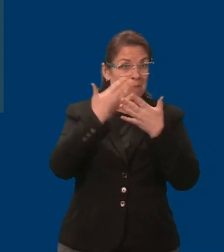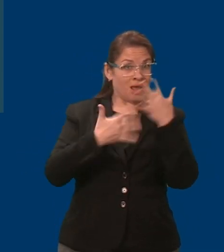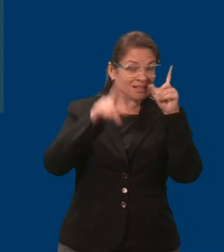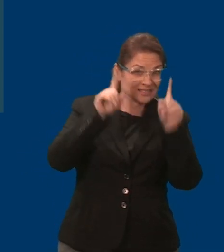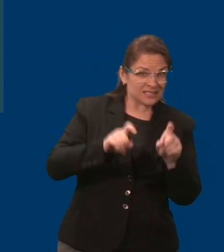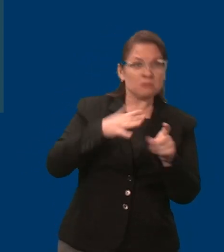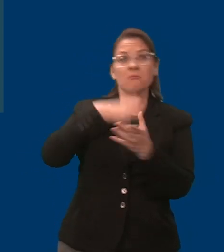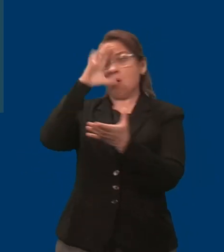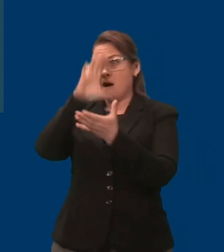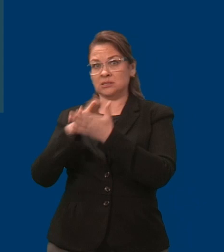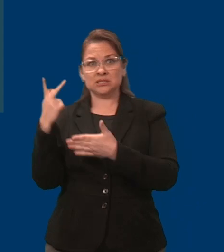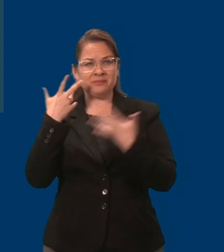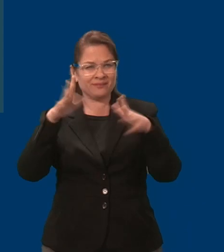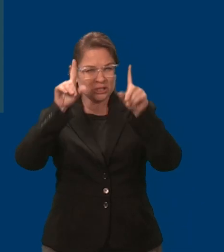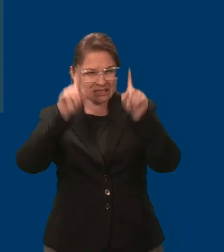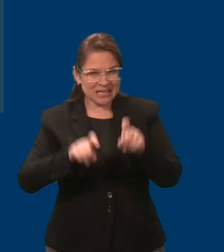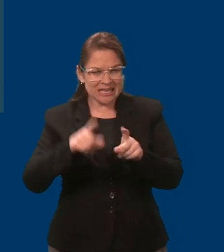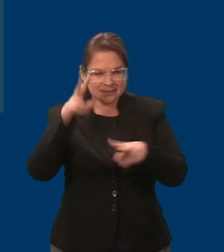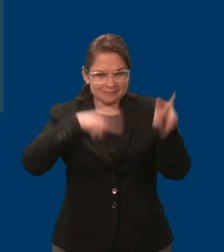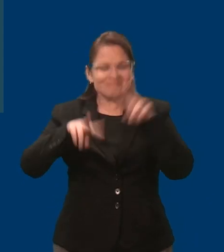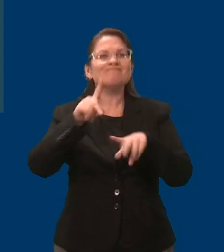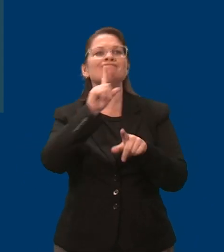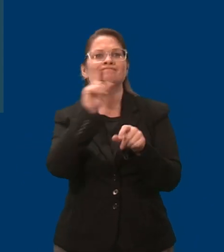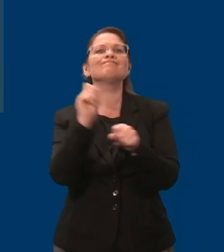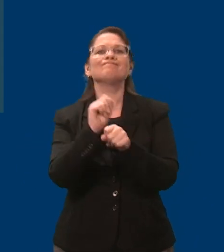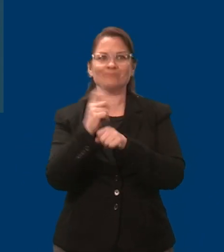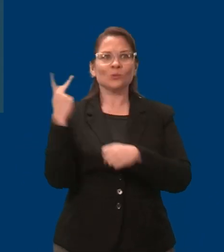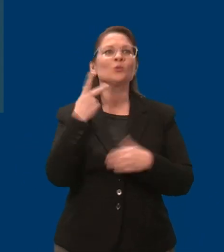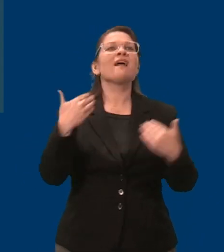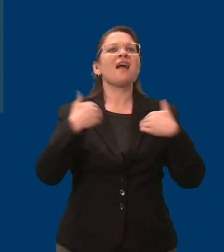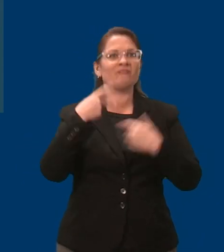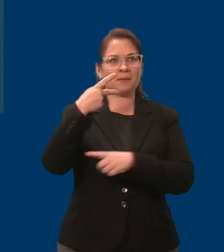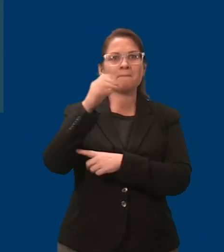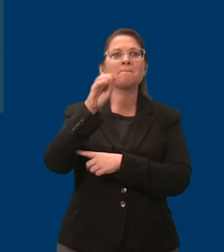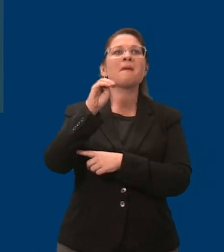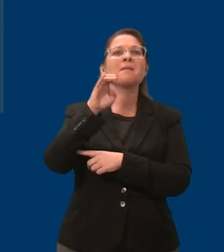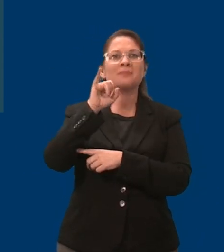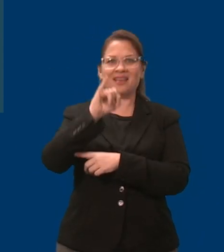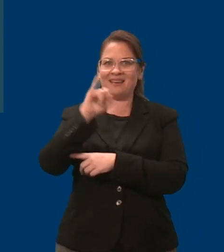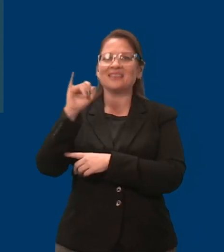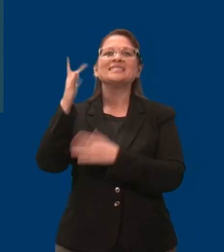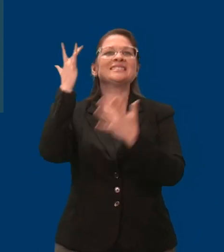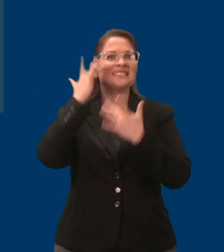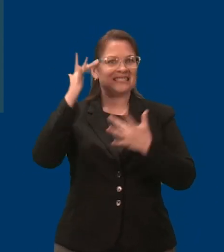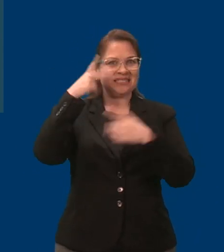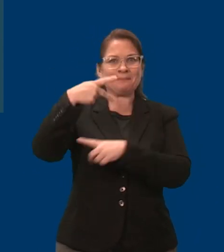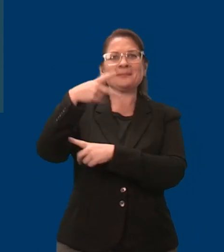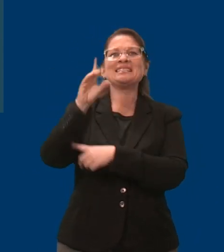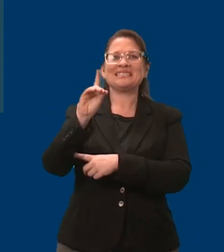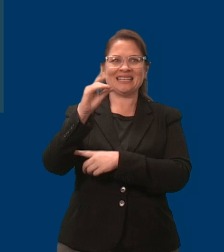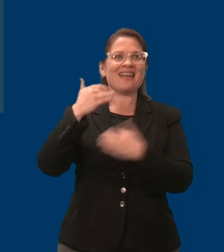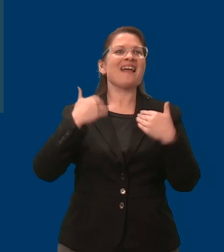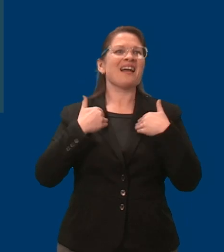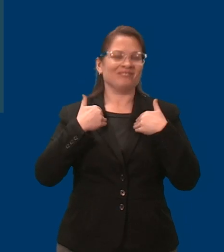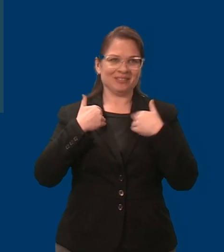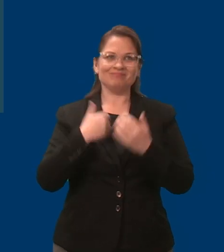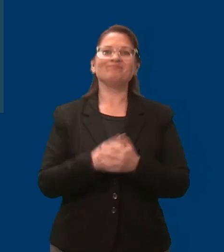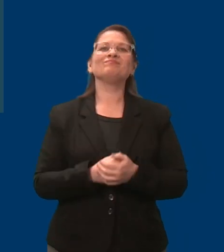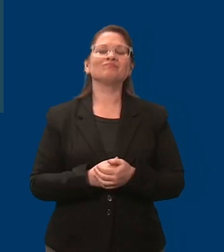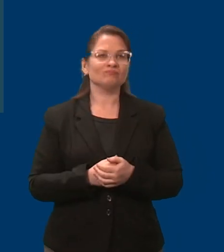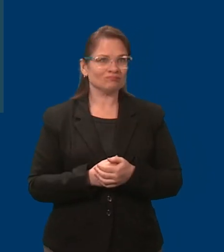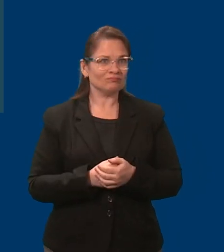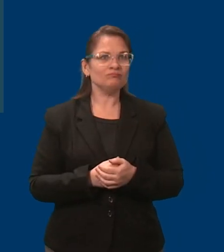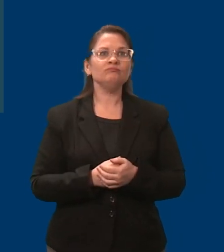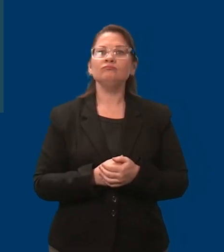given the official diagnosis of Pompe disease. Pompe is a rare disease that has a treatment. This treatment is enzyme replacement therapy, where